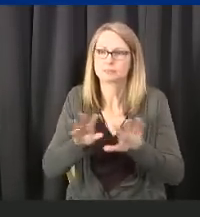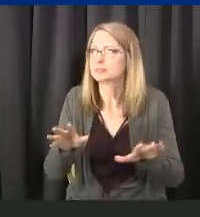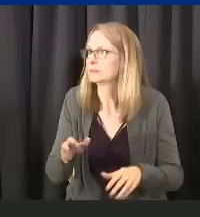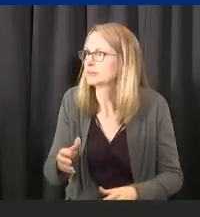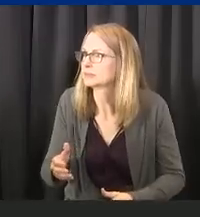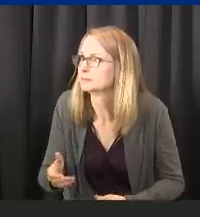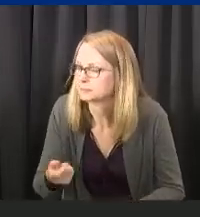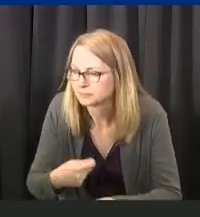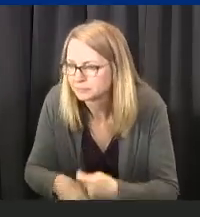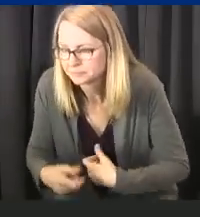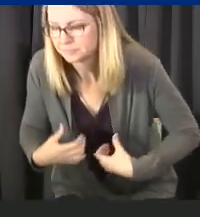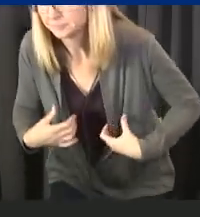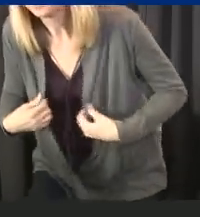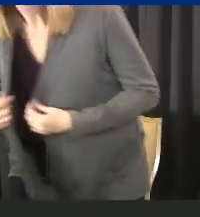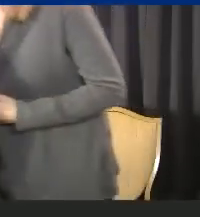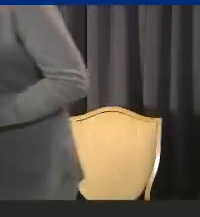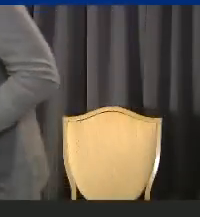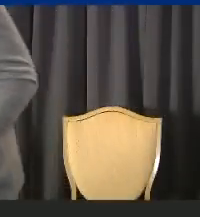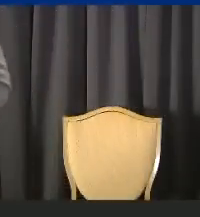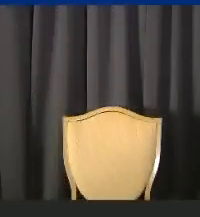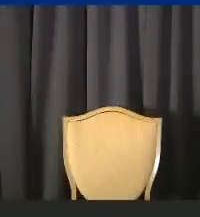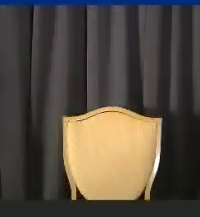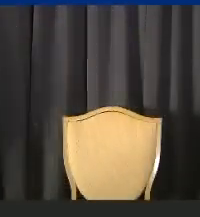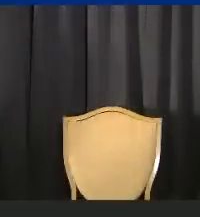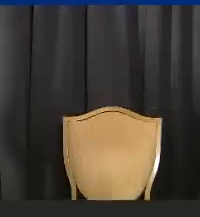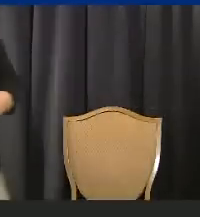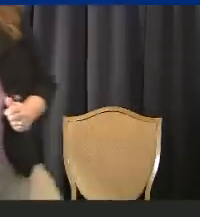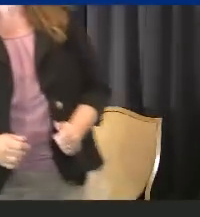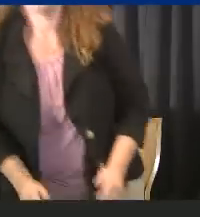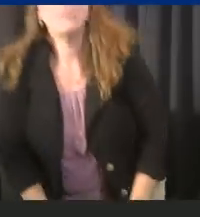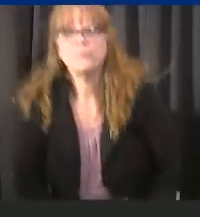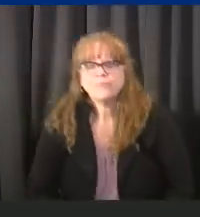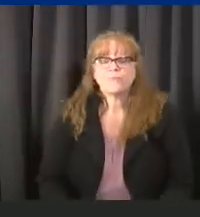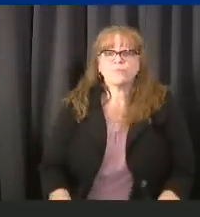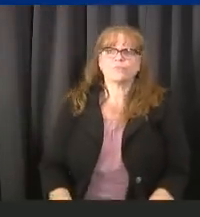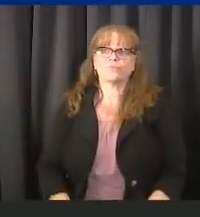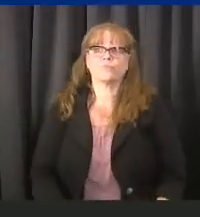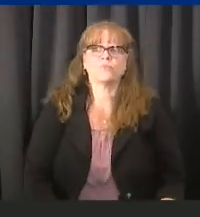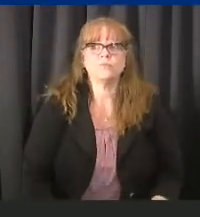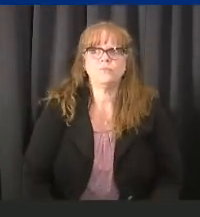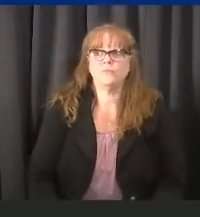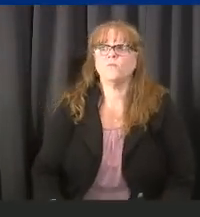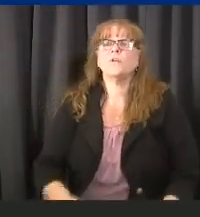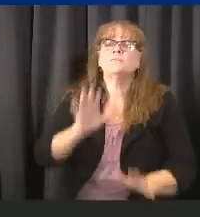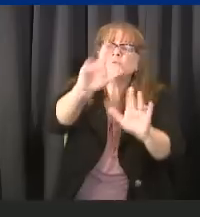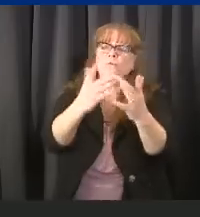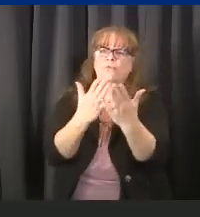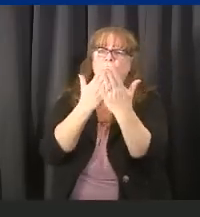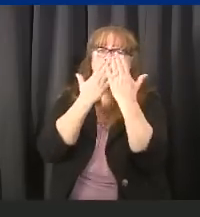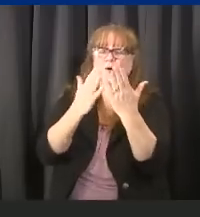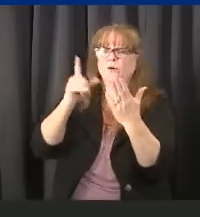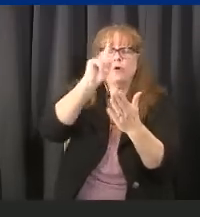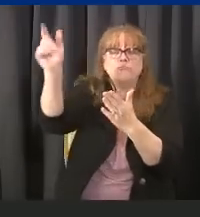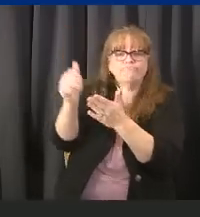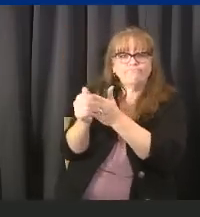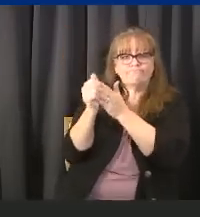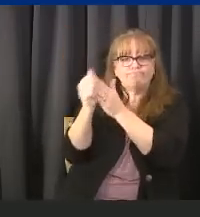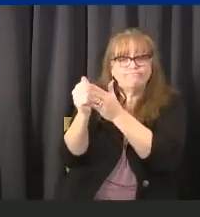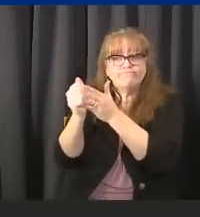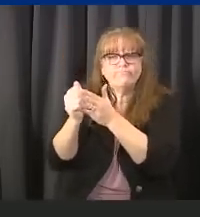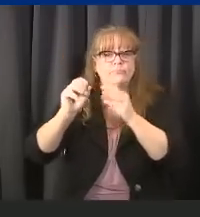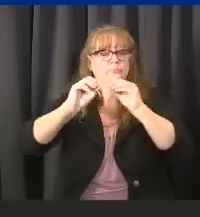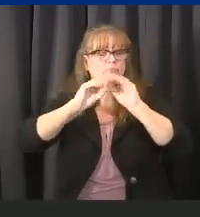Polis. Thank you for your leadership, your partnership, your listening, your clarity and direction, and for inviting me here today. I'm truly privileged